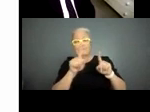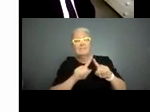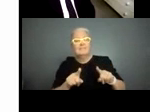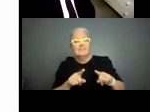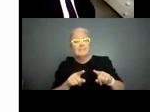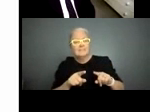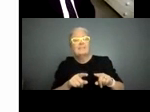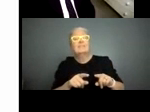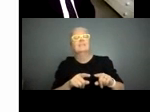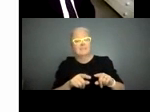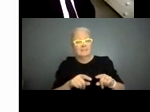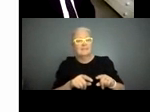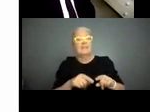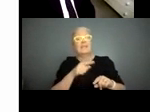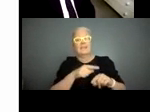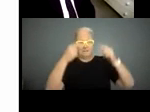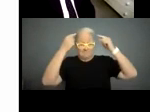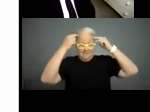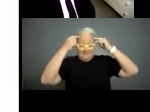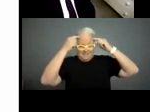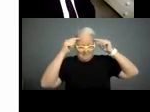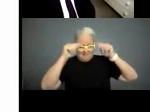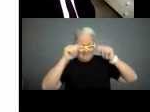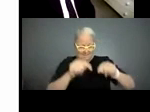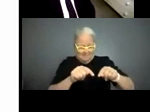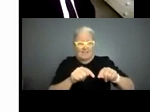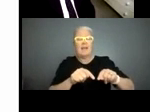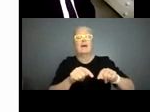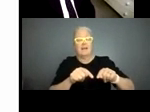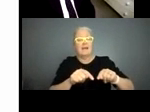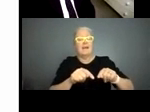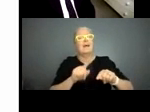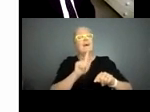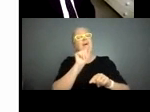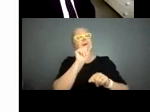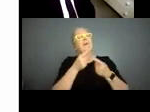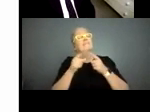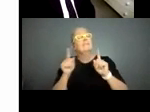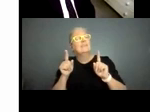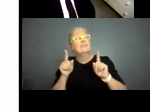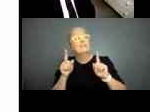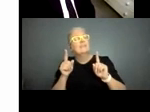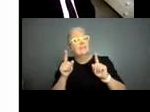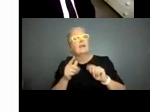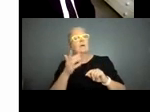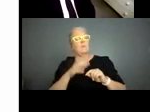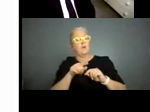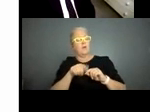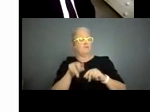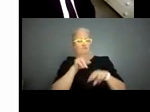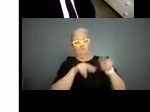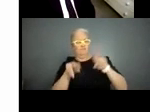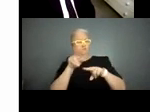out, so that there's some way of getting what's in Matthew's head out, so that he can be assessed like the